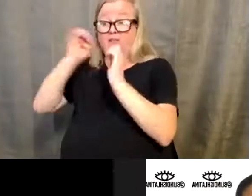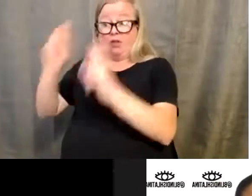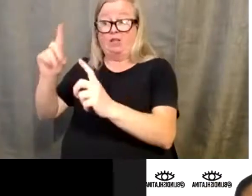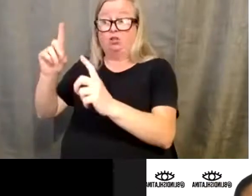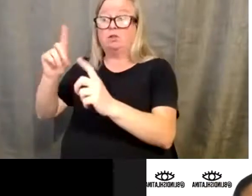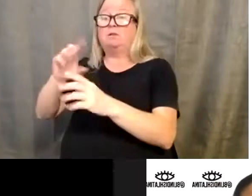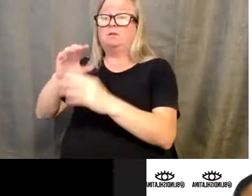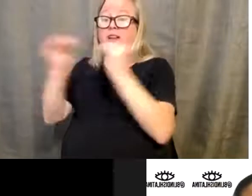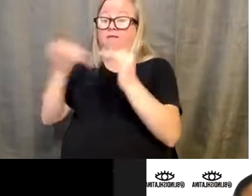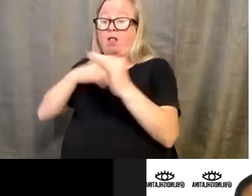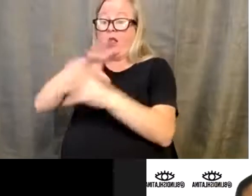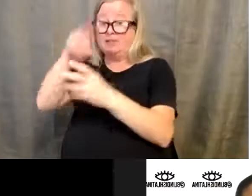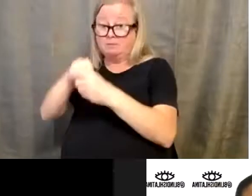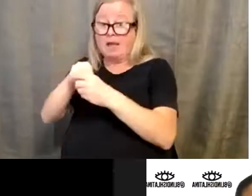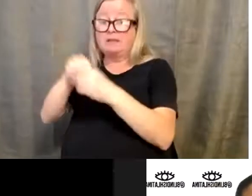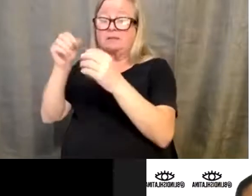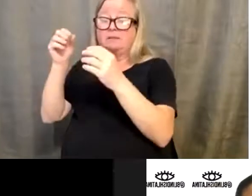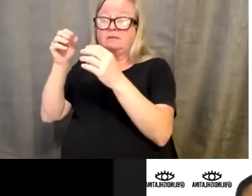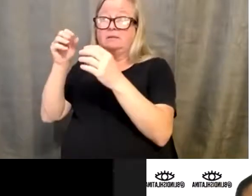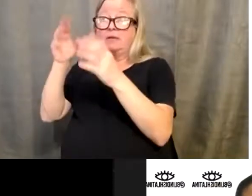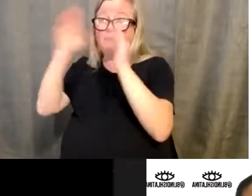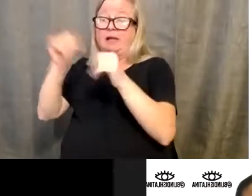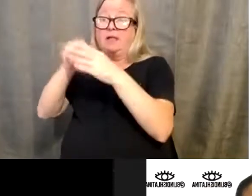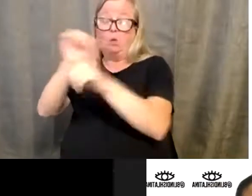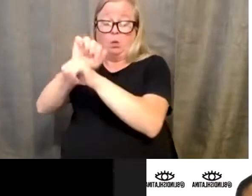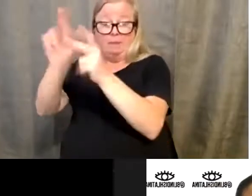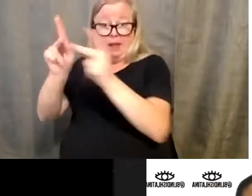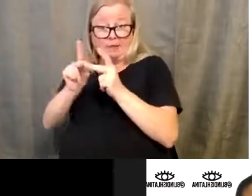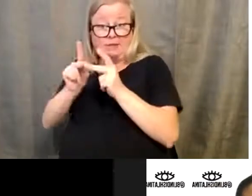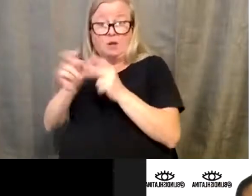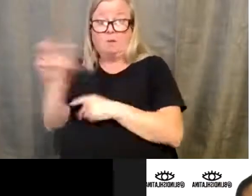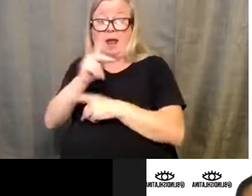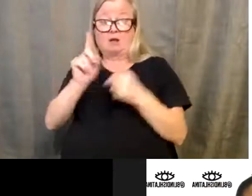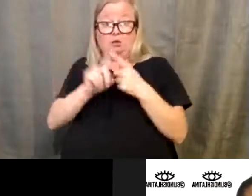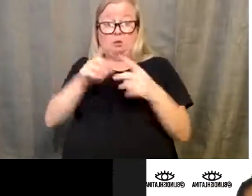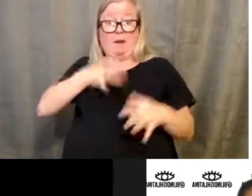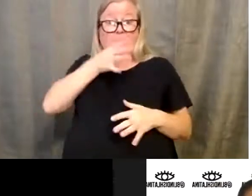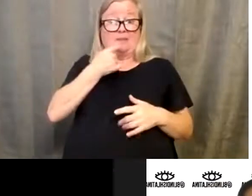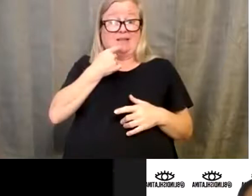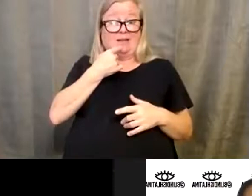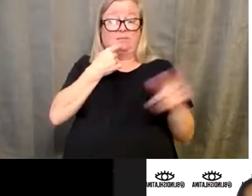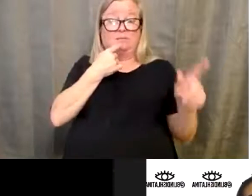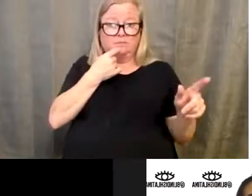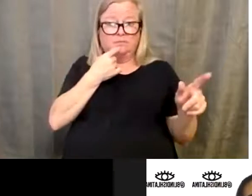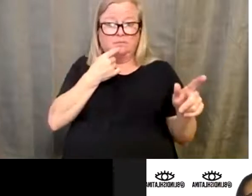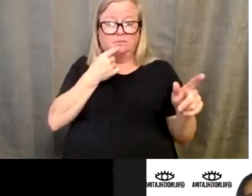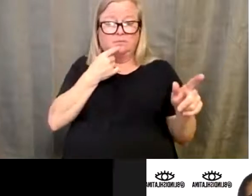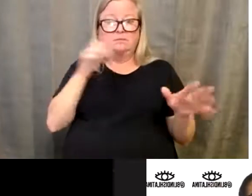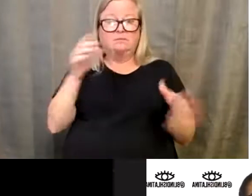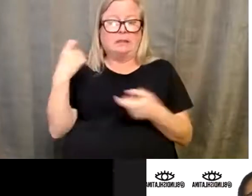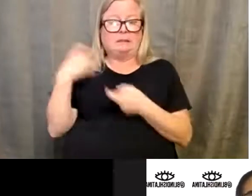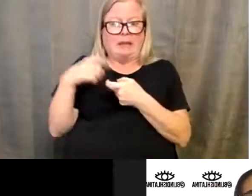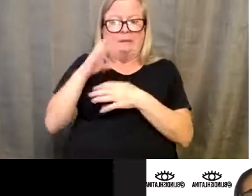the workplace. So going back to another thing that my mom says, todo comienza en la casa, which means it all begins